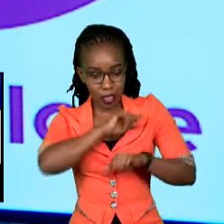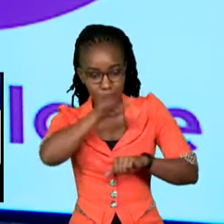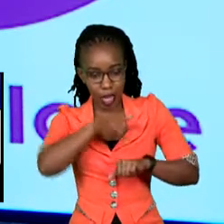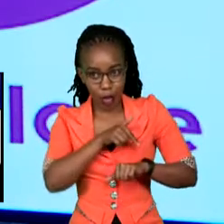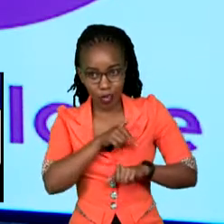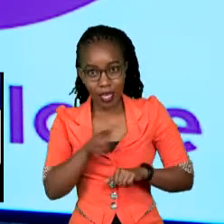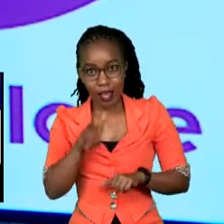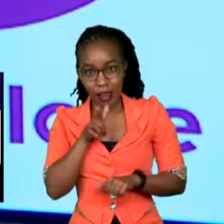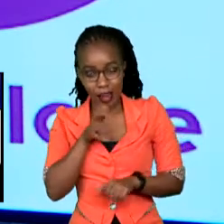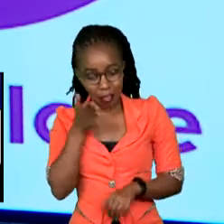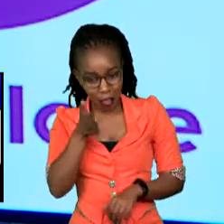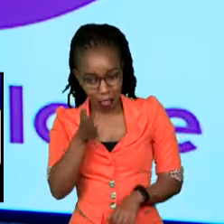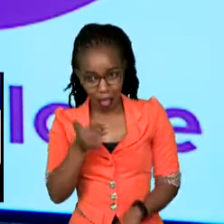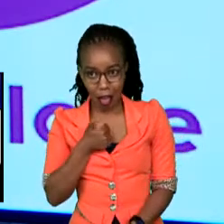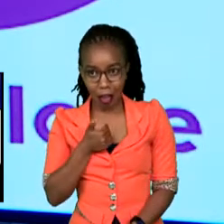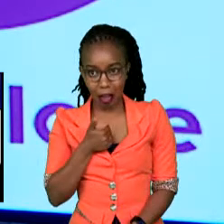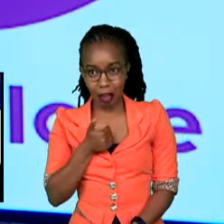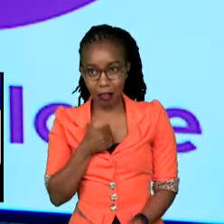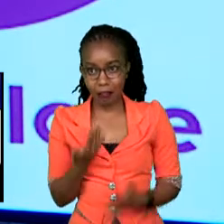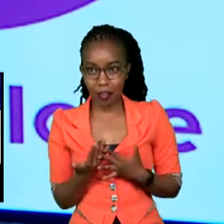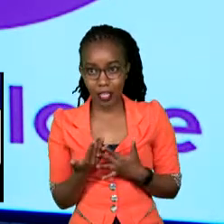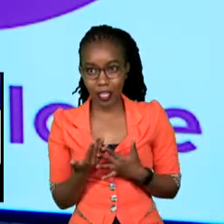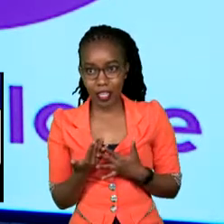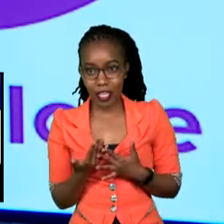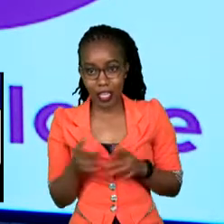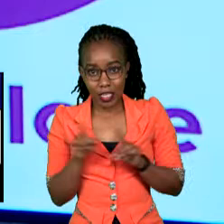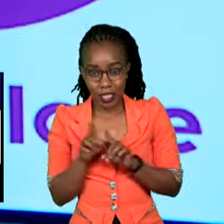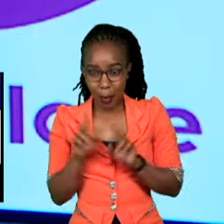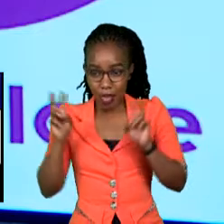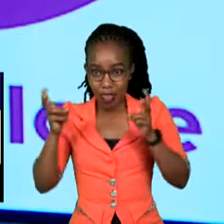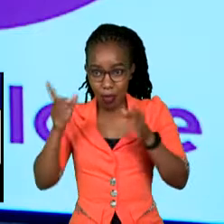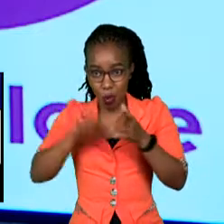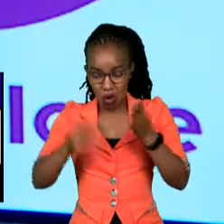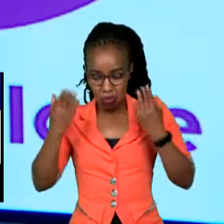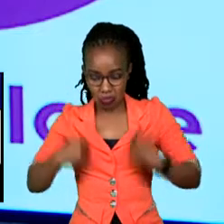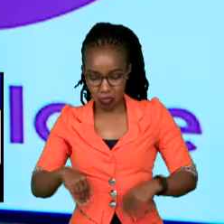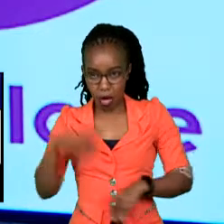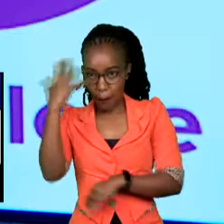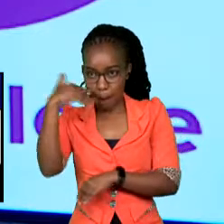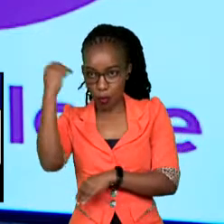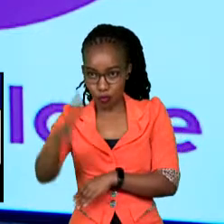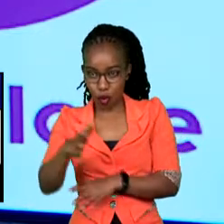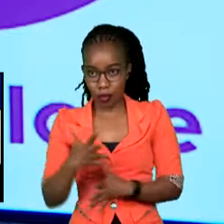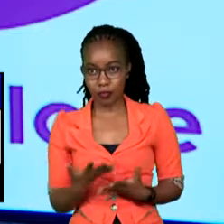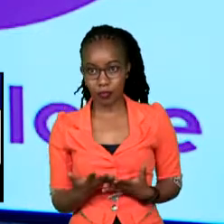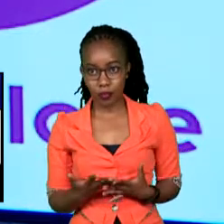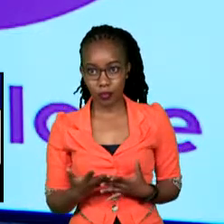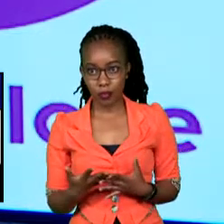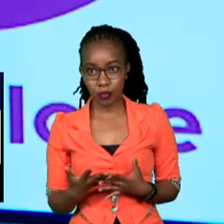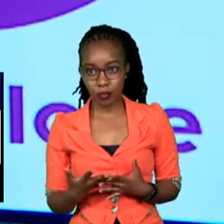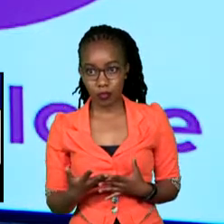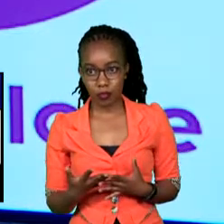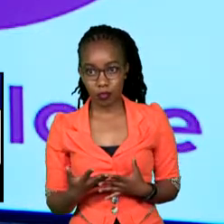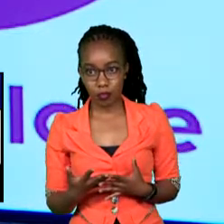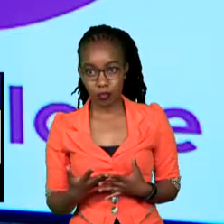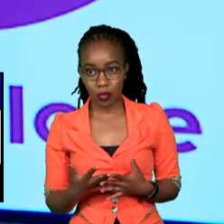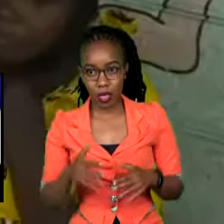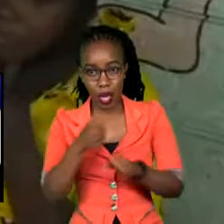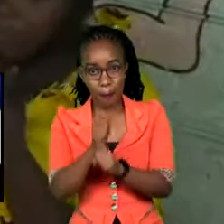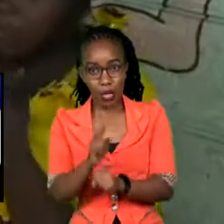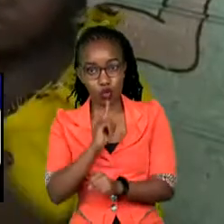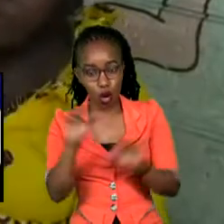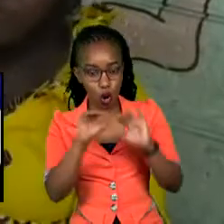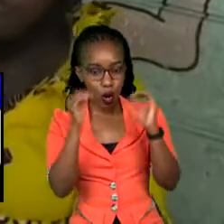included. Looking fabulous is going to be the theme. We want to make sure that different organizations are talking to different